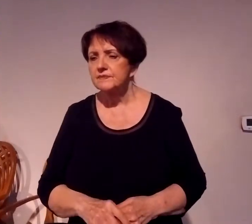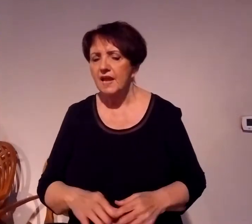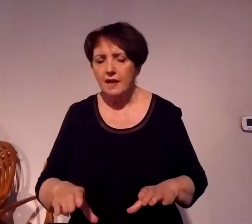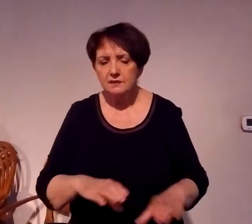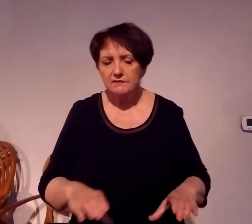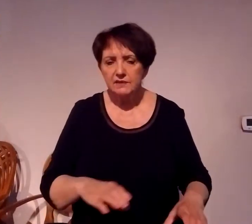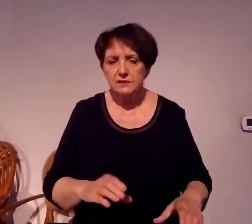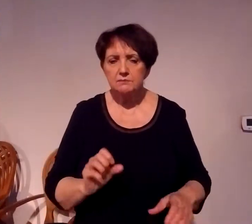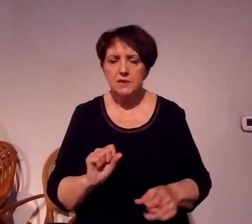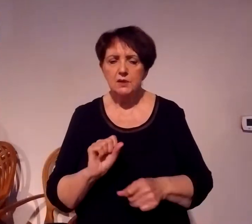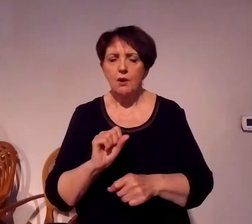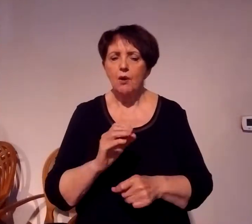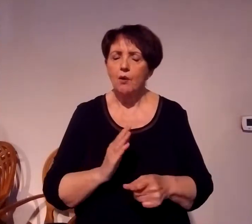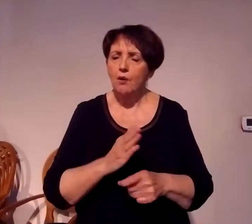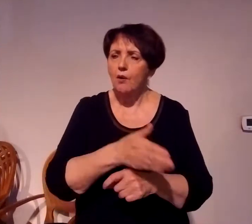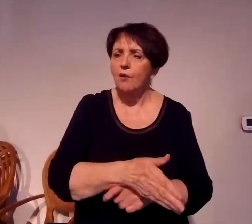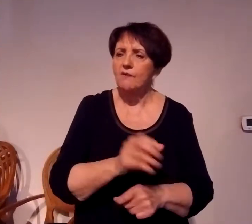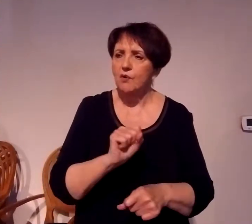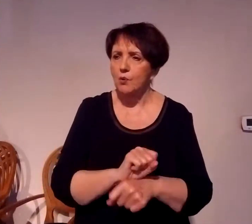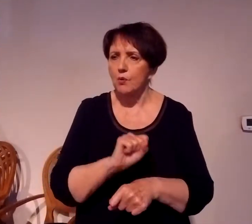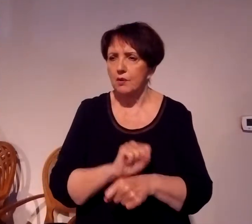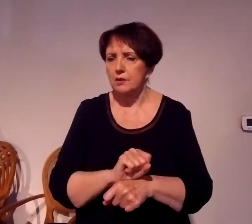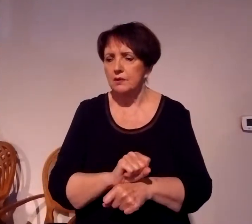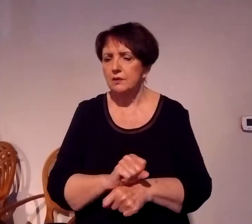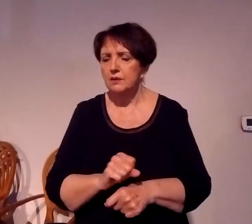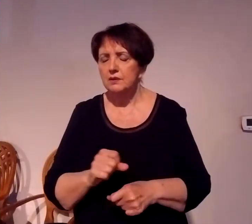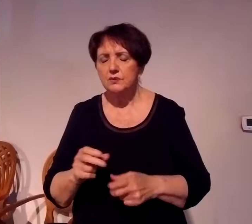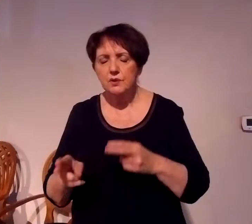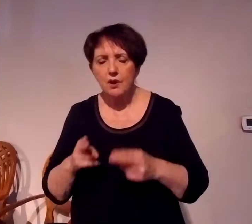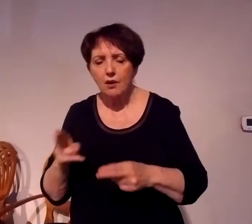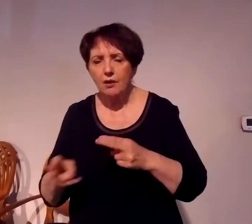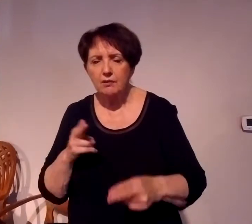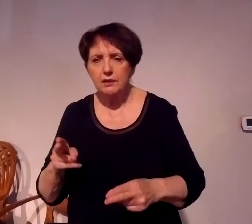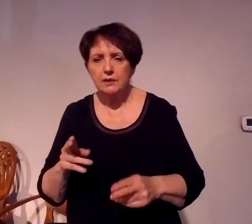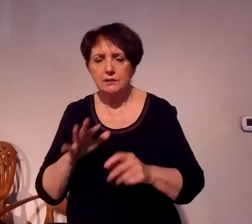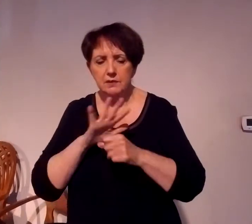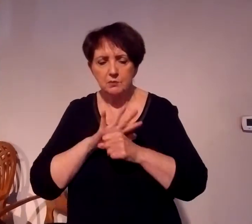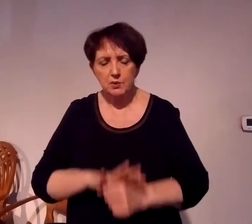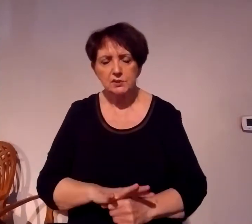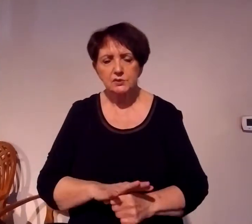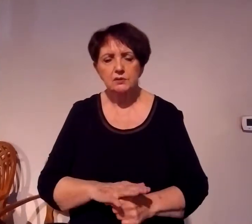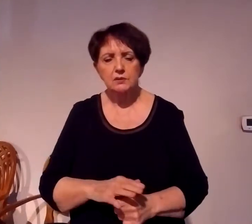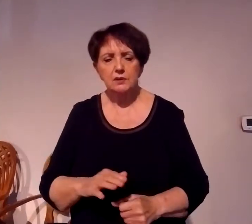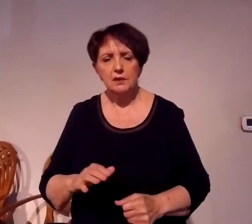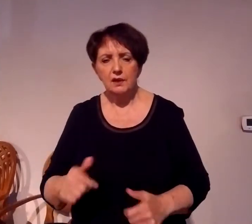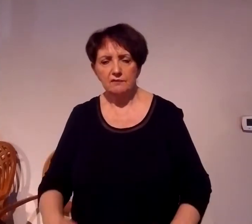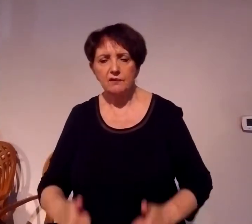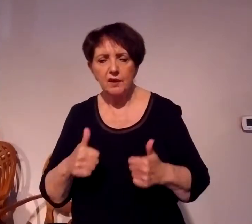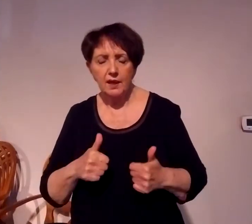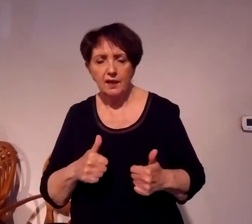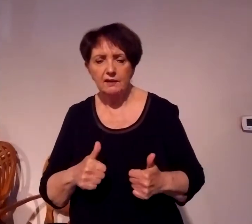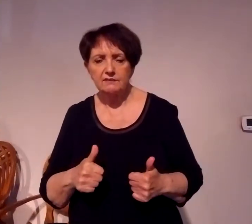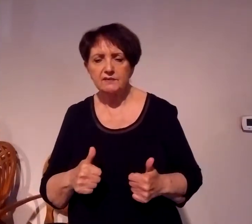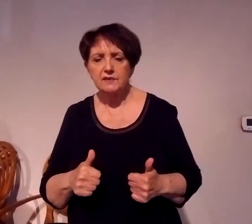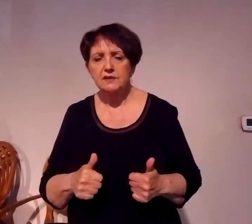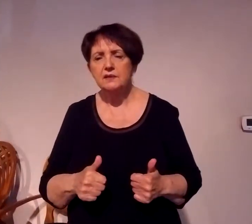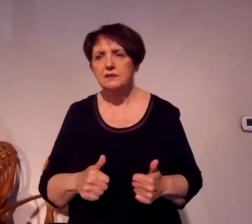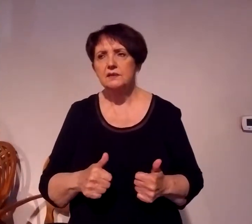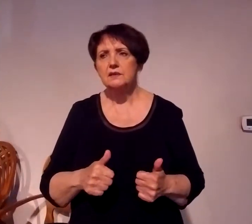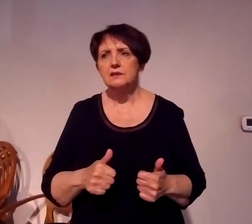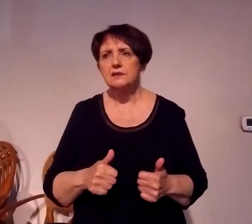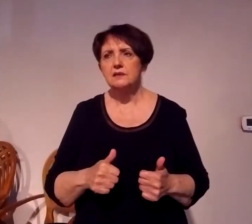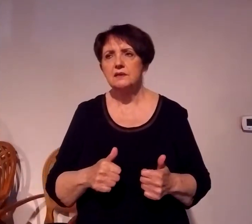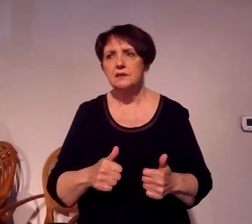overwork. The rush and pressure to modern life are a form, perhaps the most common form of its